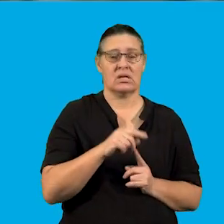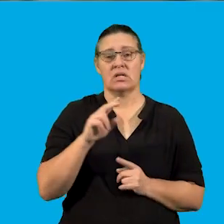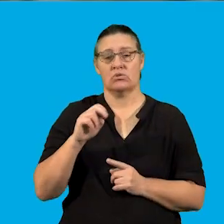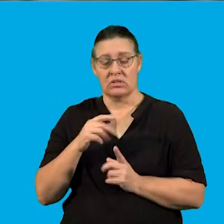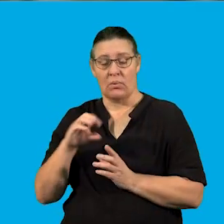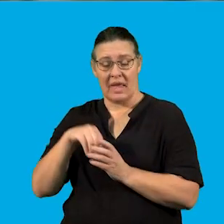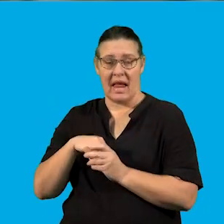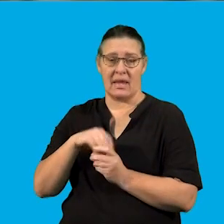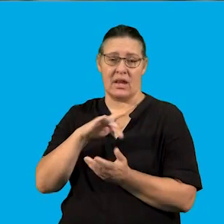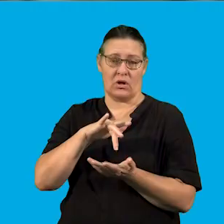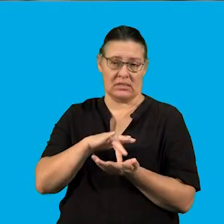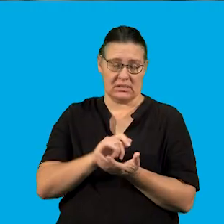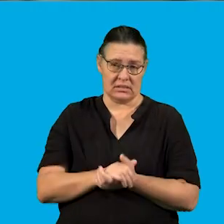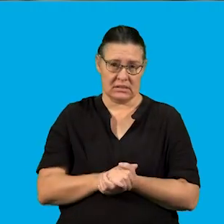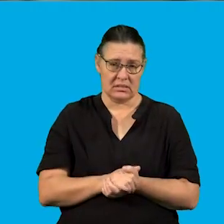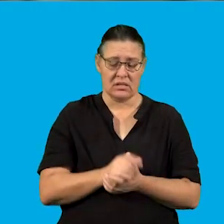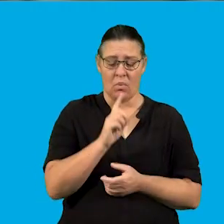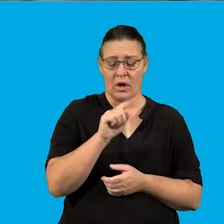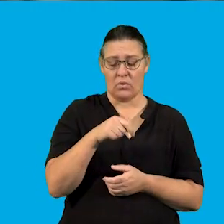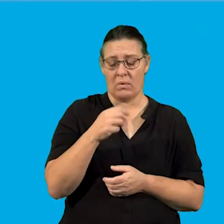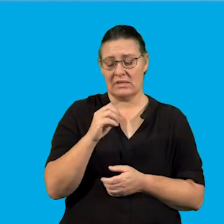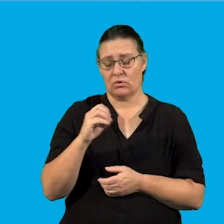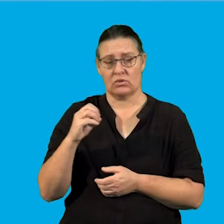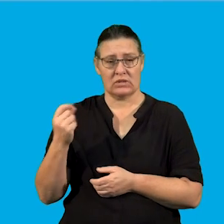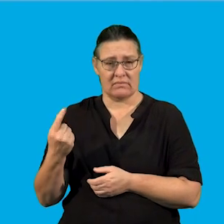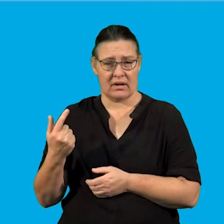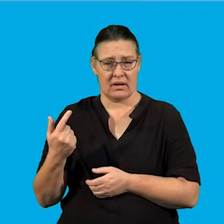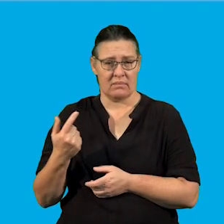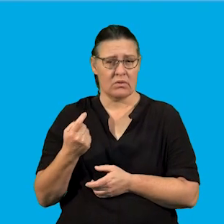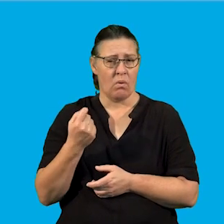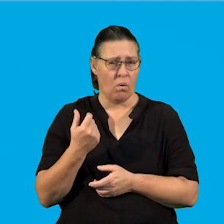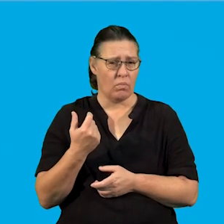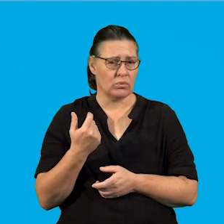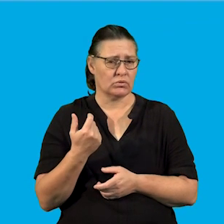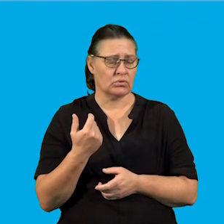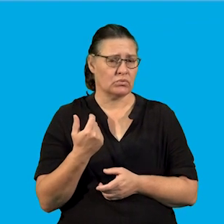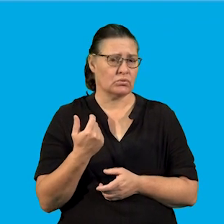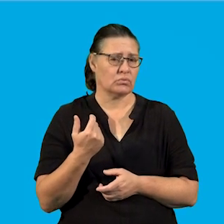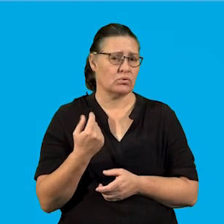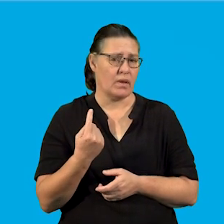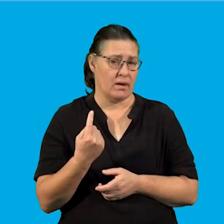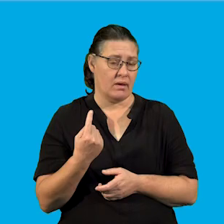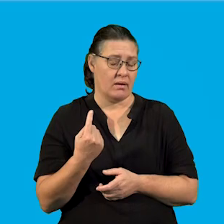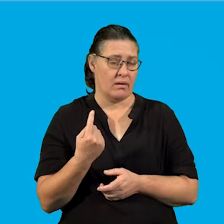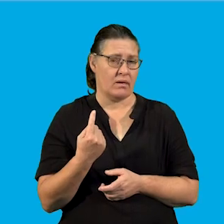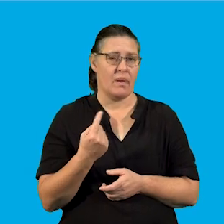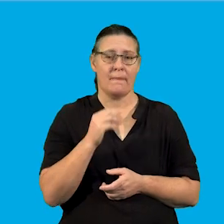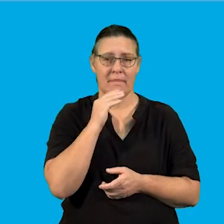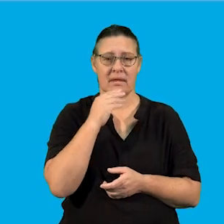in the nucleus. So if it is 1,007, it means it's almost 1. And that can only